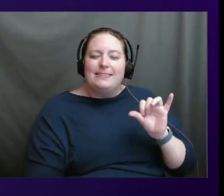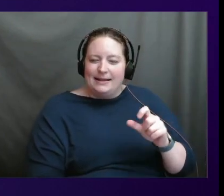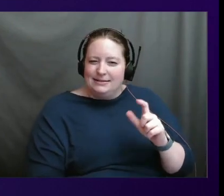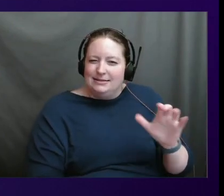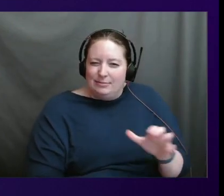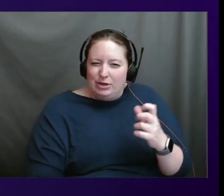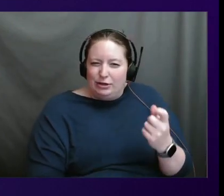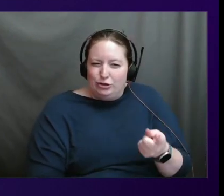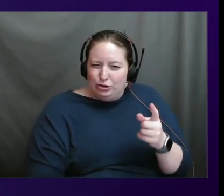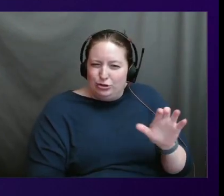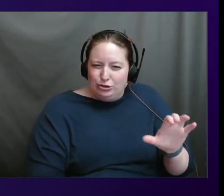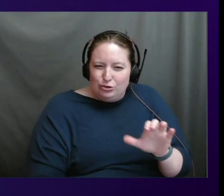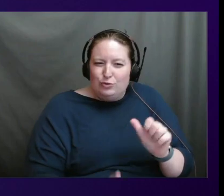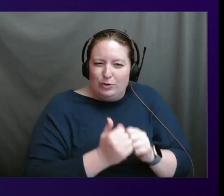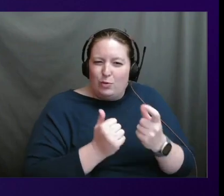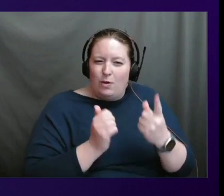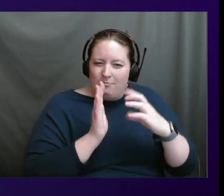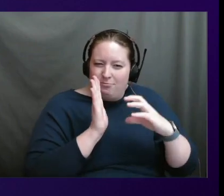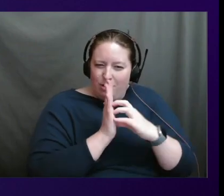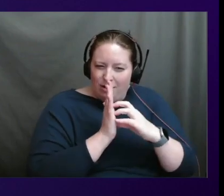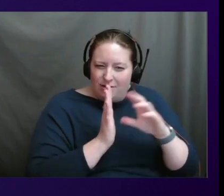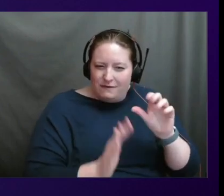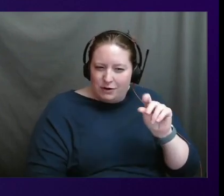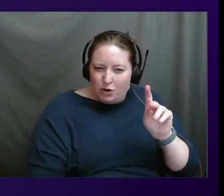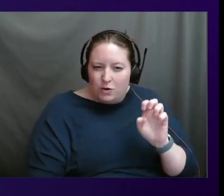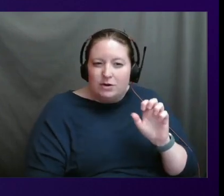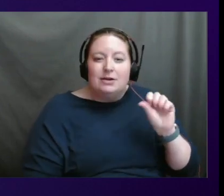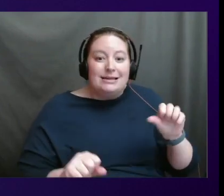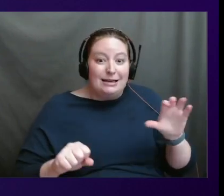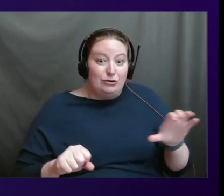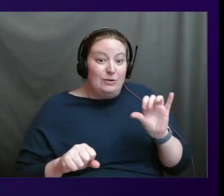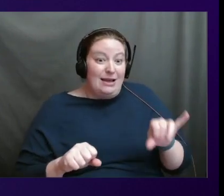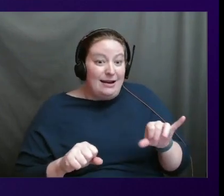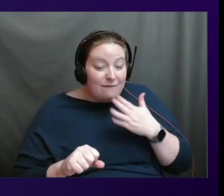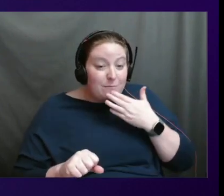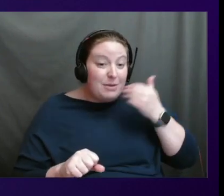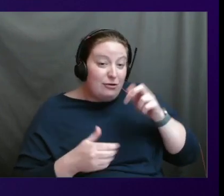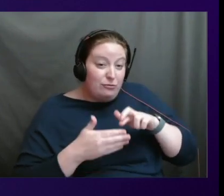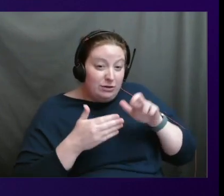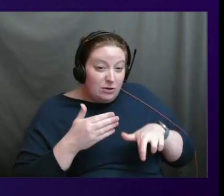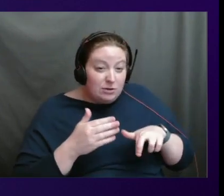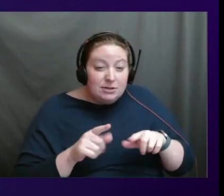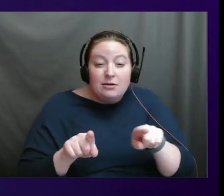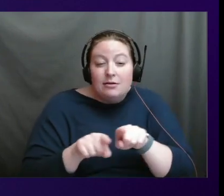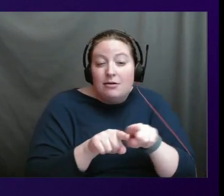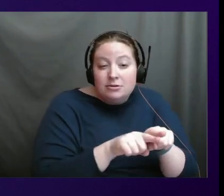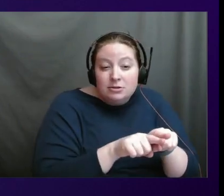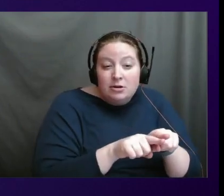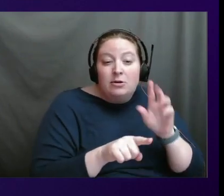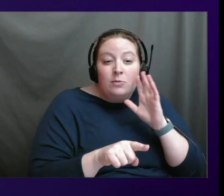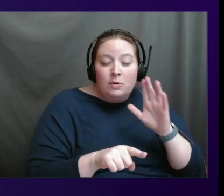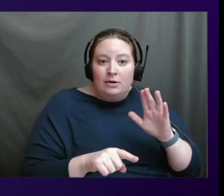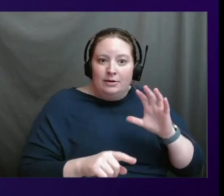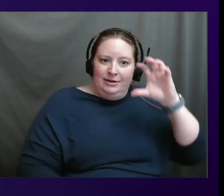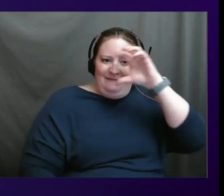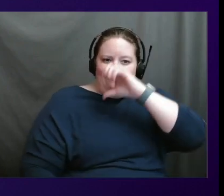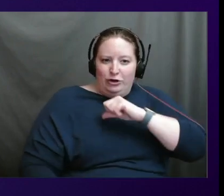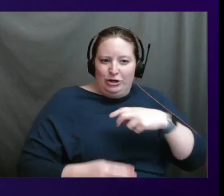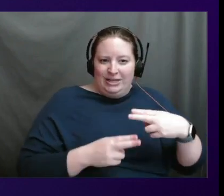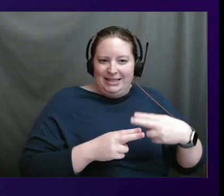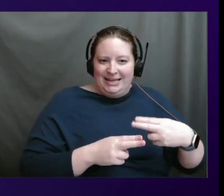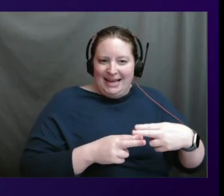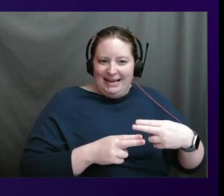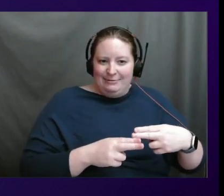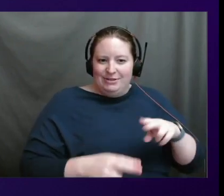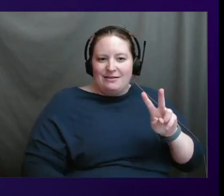in sort of like separate sections, you'll get much better results from it. Additionally, things like it will infer the names of variables and things that